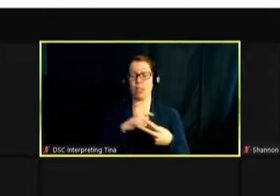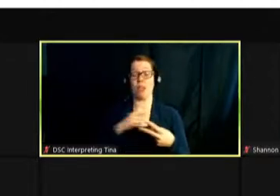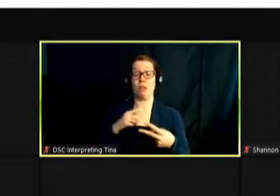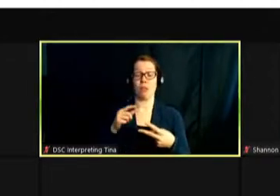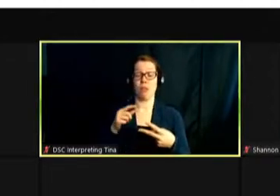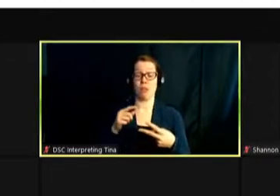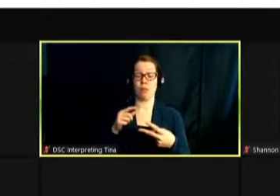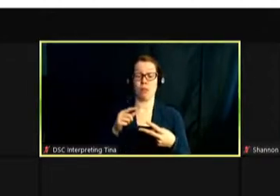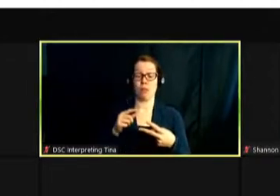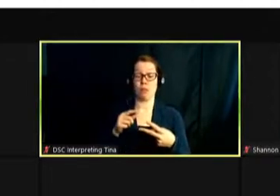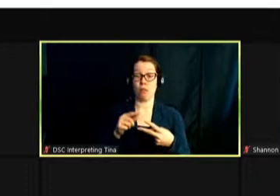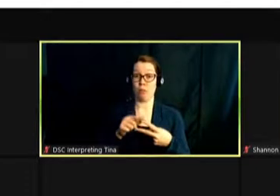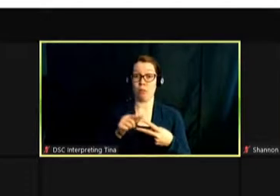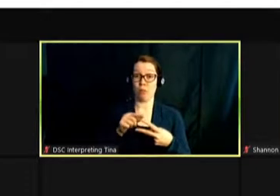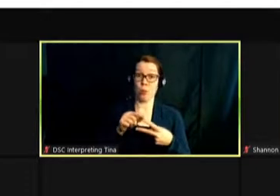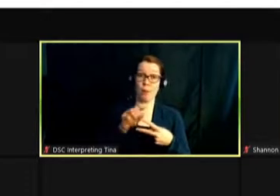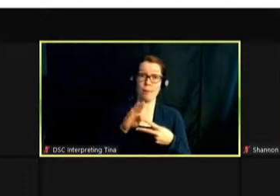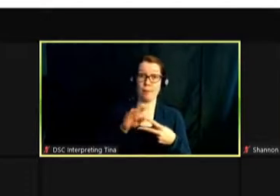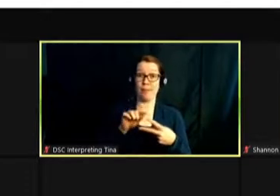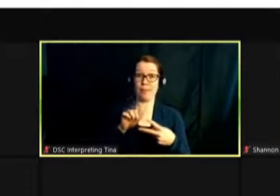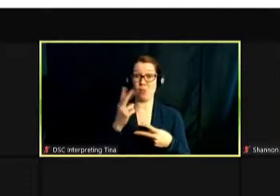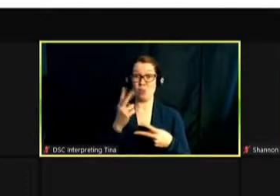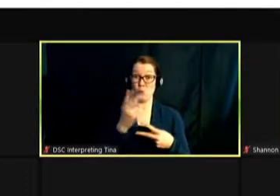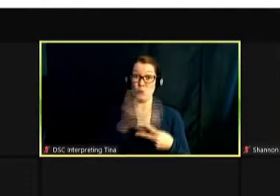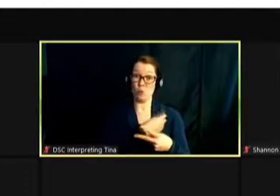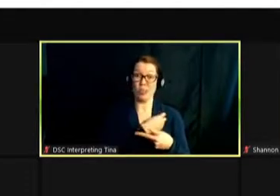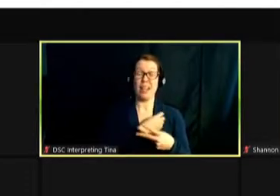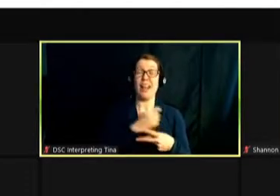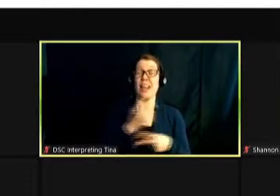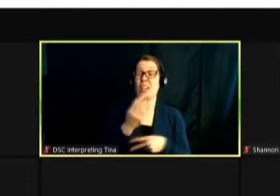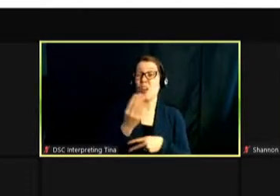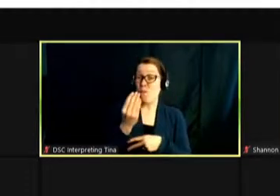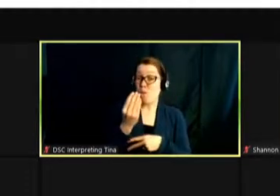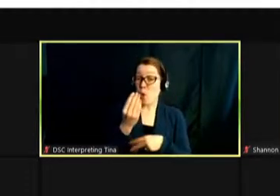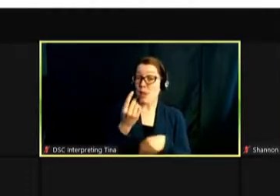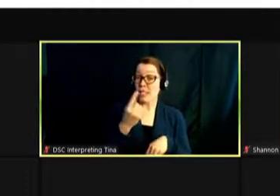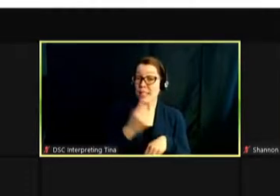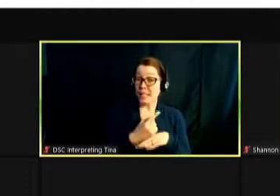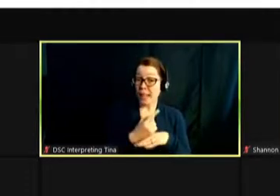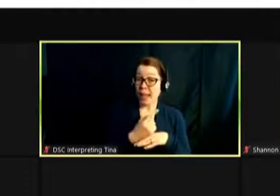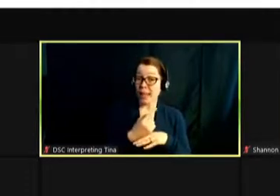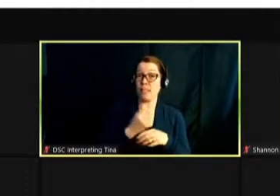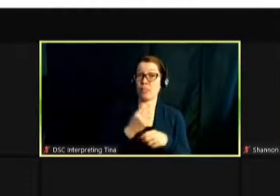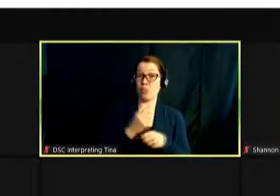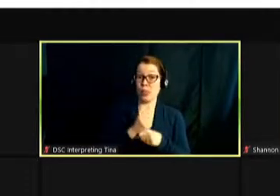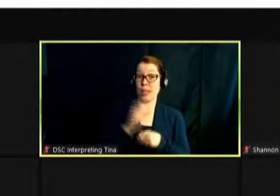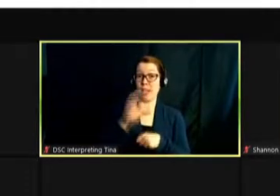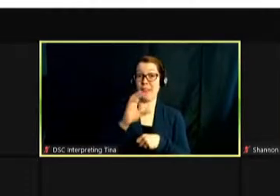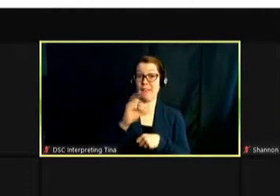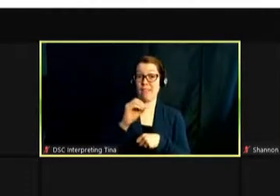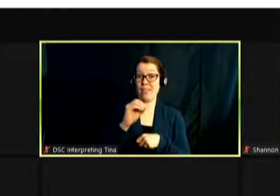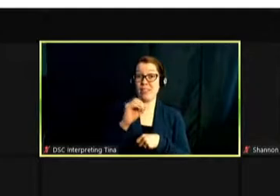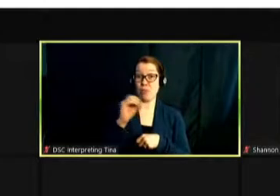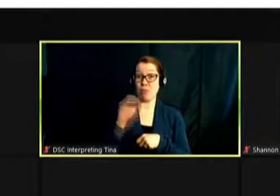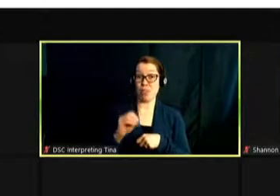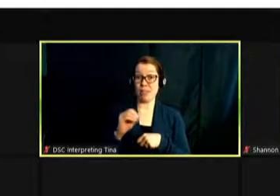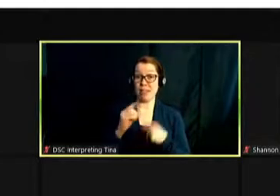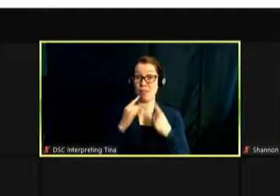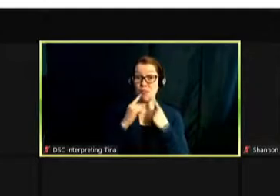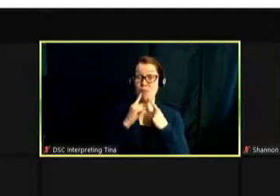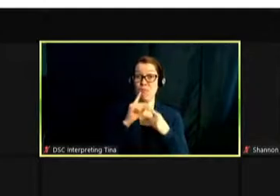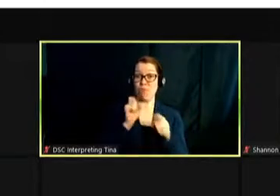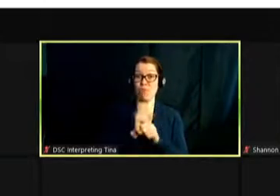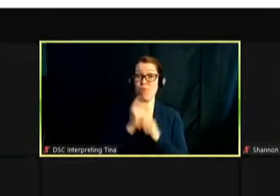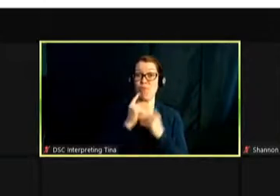for these two vaccines, it takes about 14 days to get 50%, if you would, immunity, effectiveness of that vaccine. You get